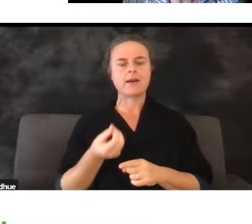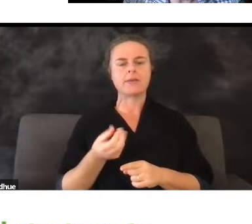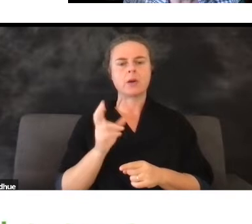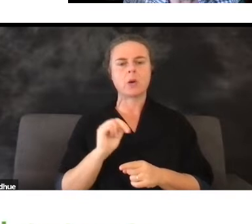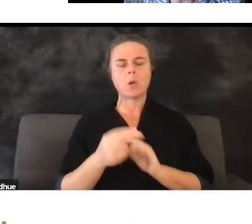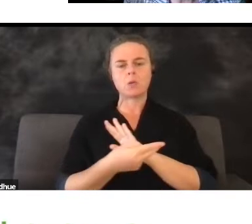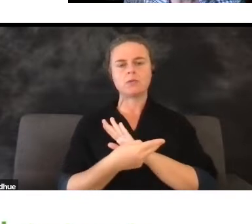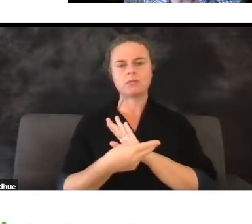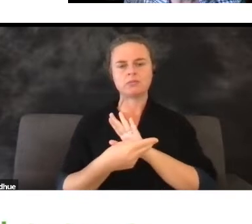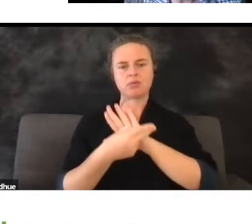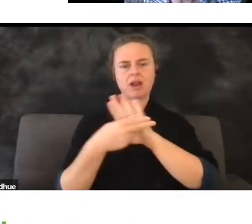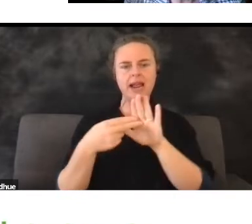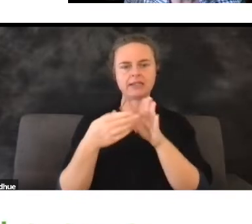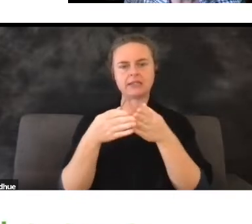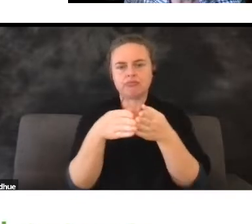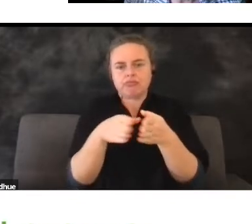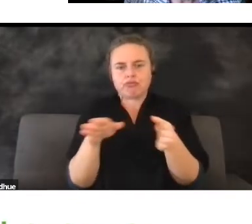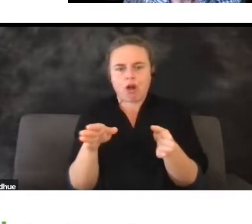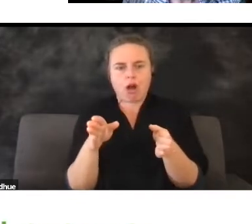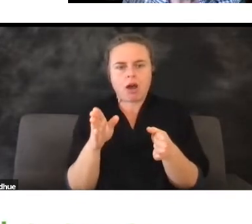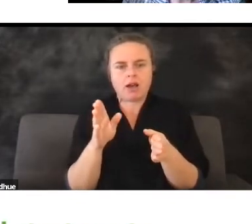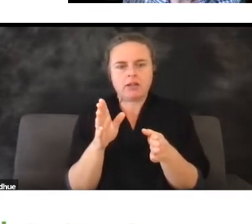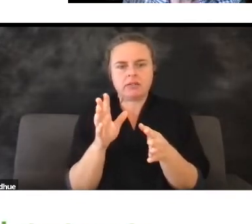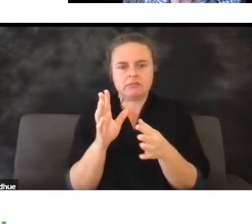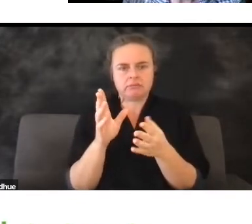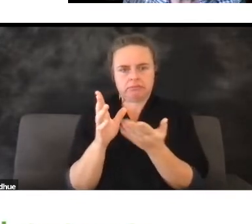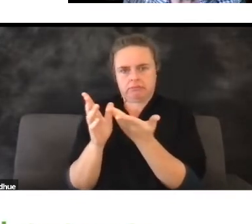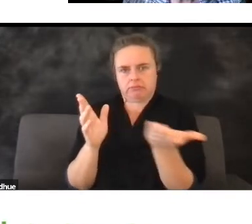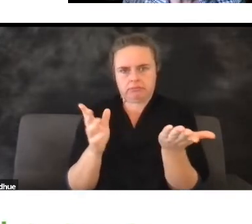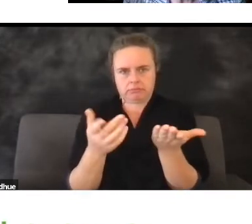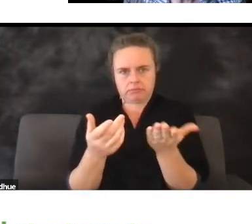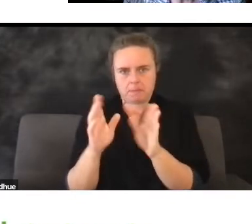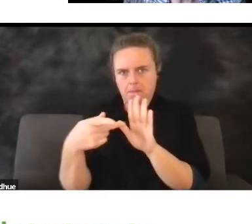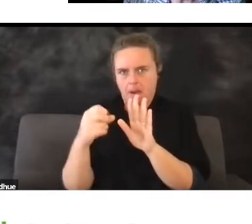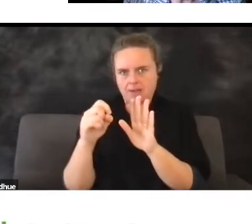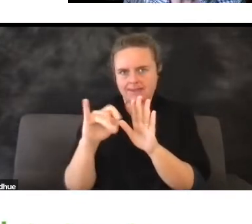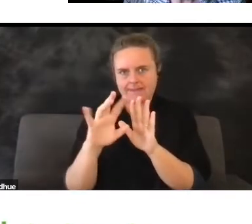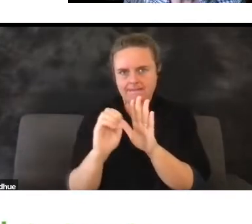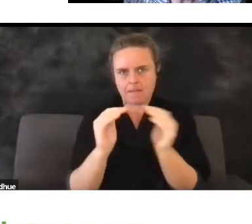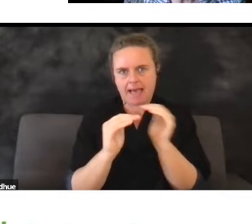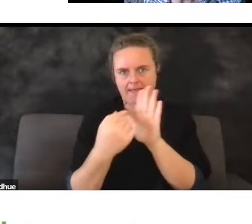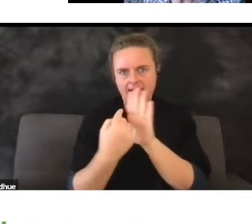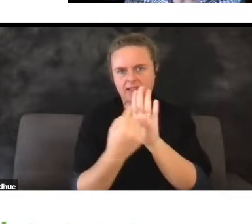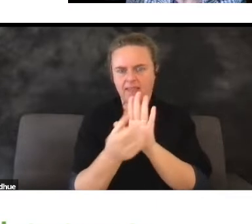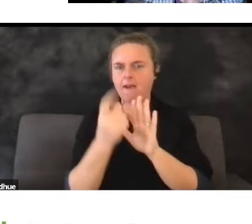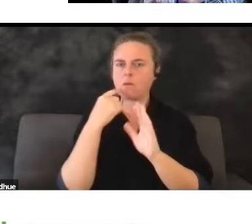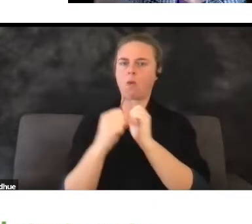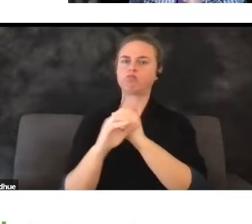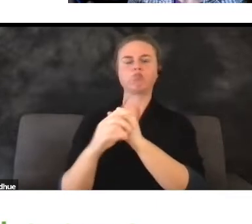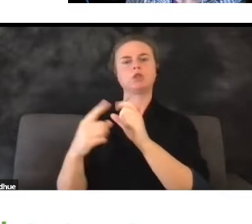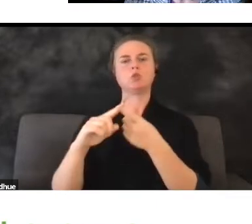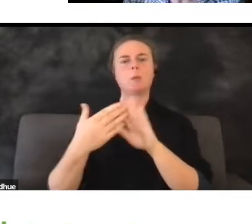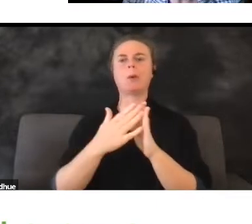called Positive Balance. And here's a description of it. Not all the CANs have done this. Some of them just do their work